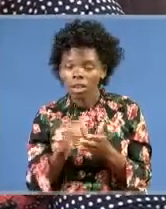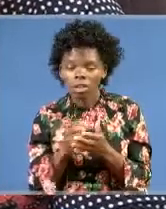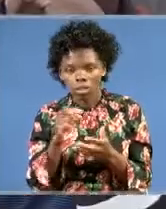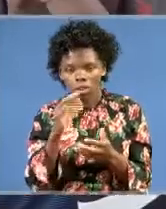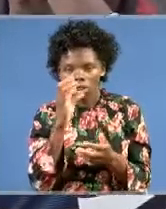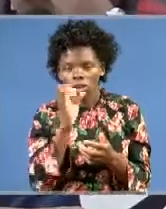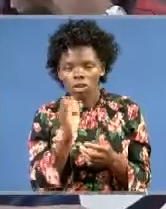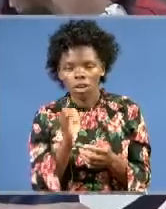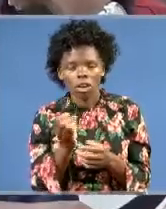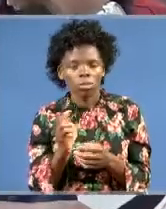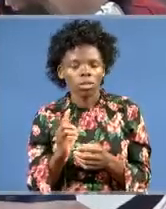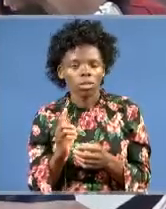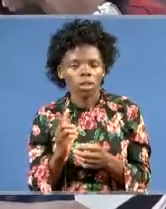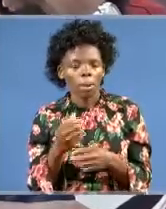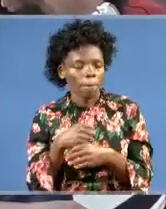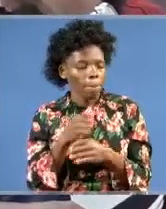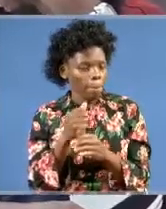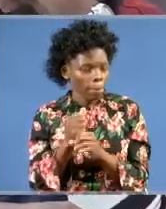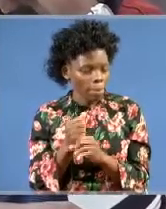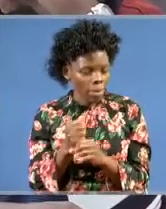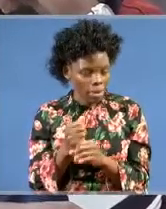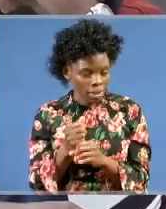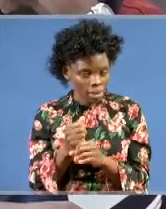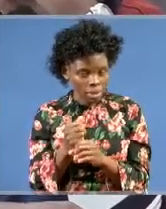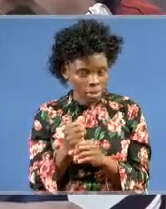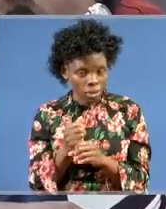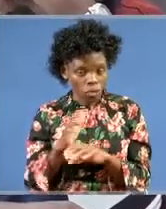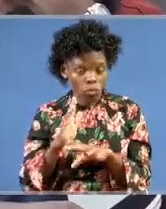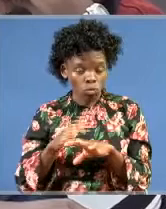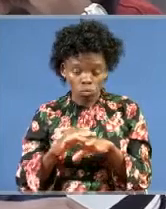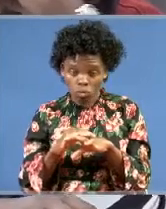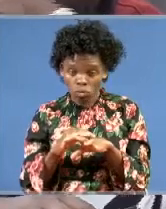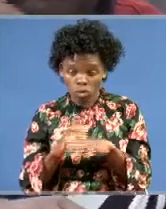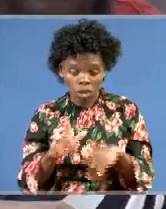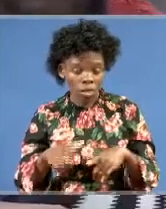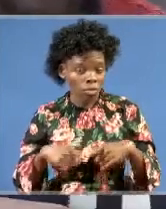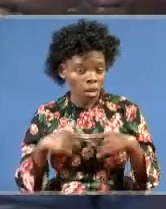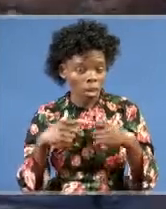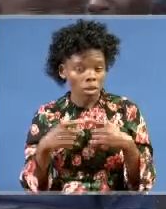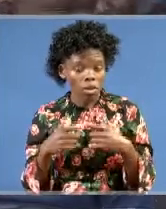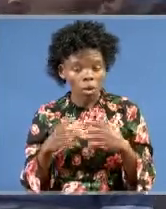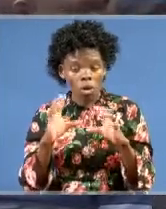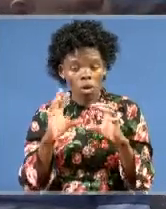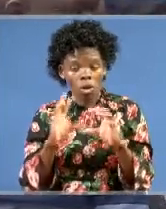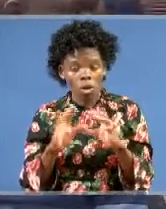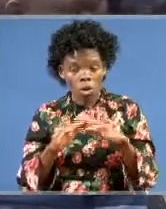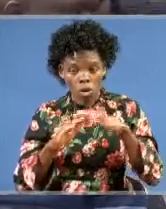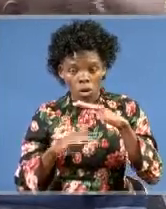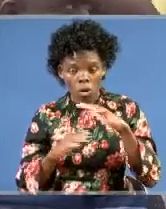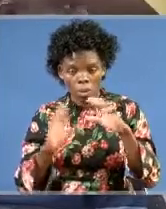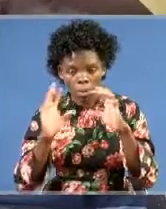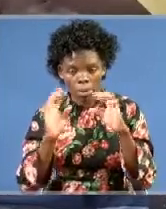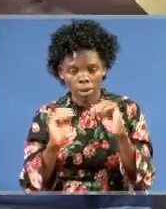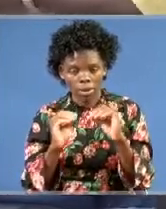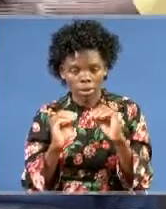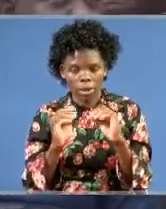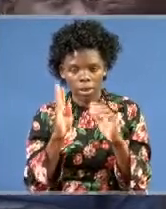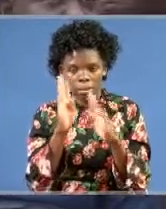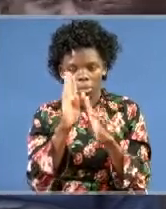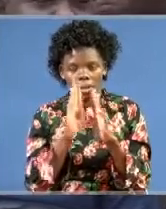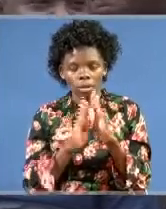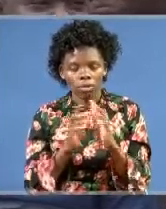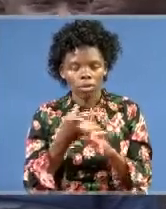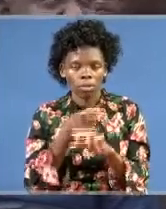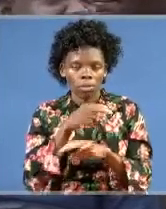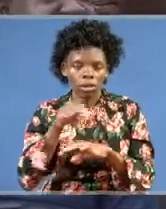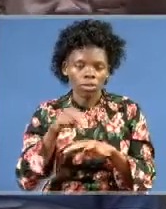Sonko's administration has made huge strides despite them surviving on low budgets, as a majority of the pending bills are from